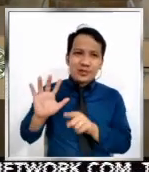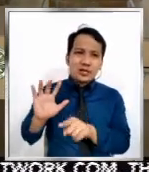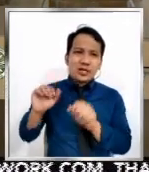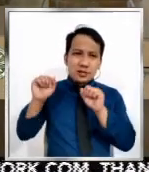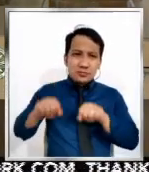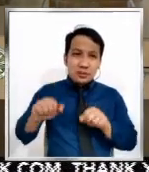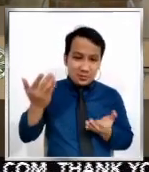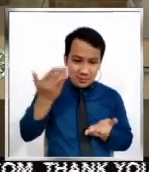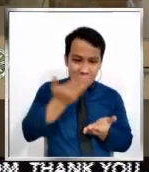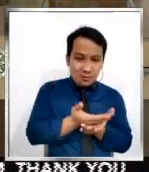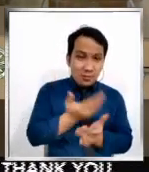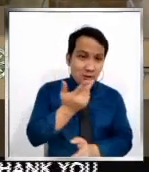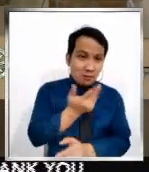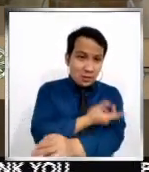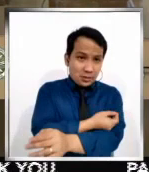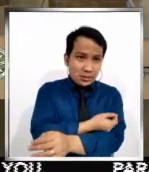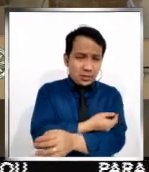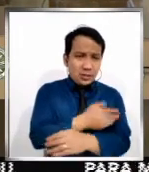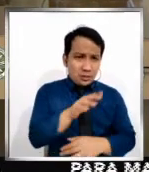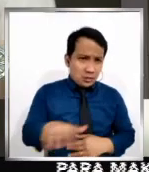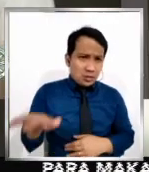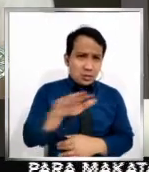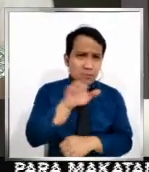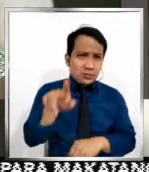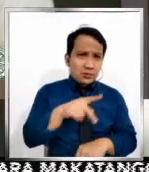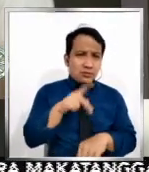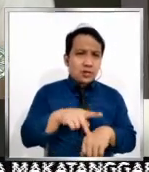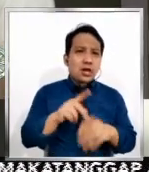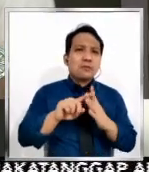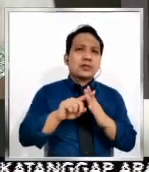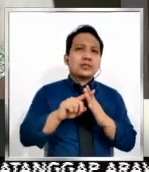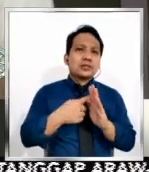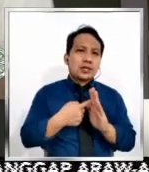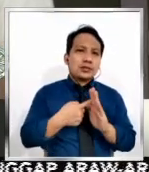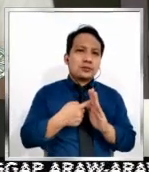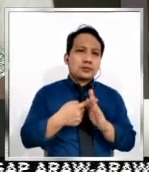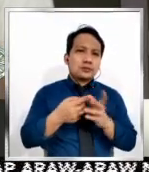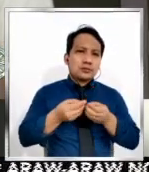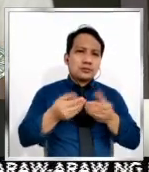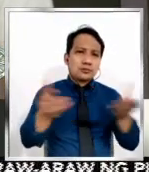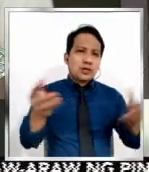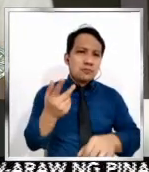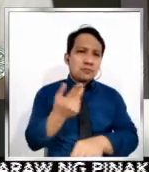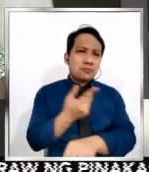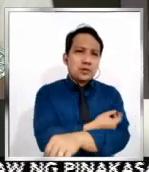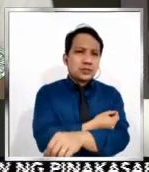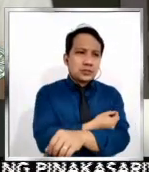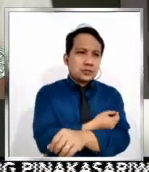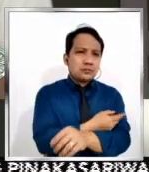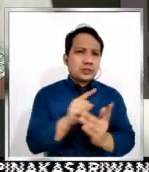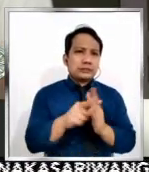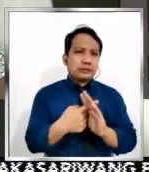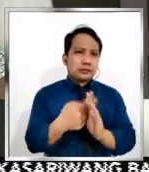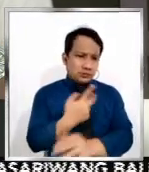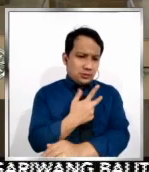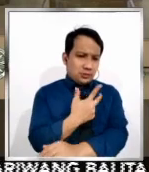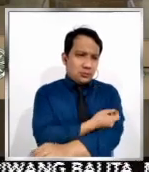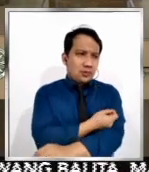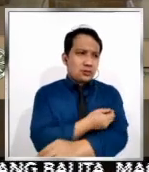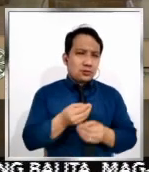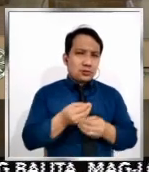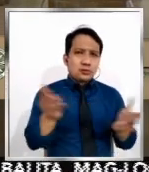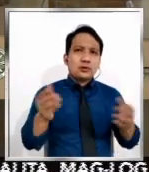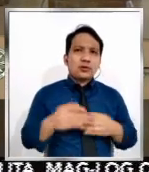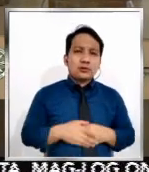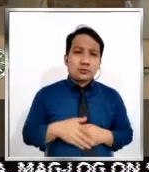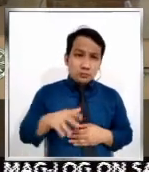vaccines, the Philippines will officially begin its vaccine rollout. The actual rollout program will